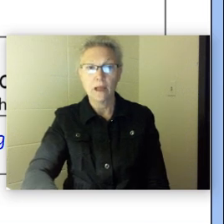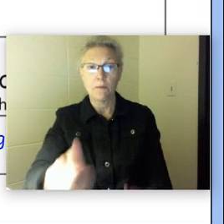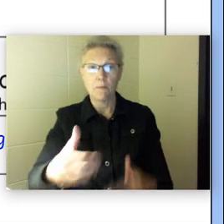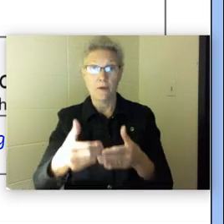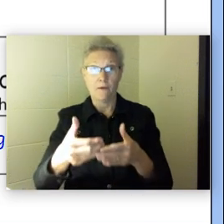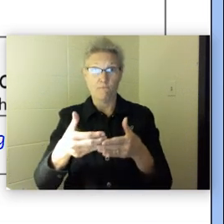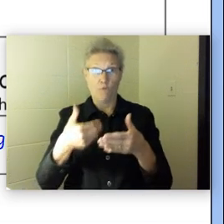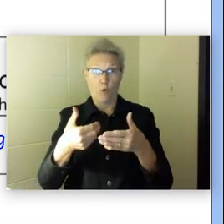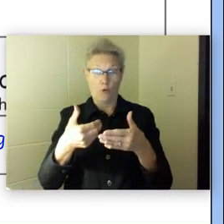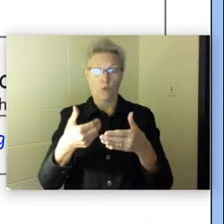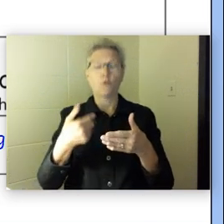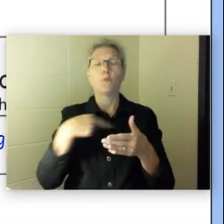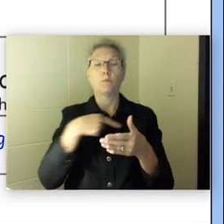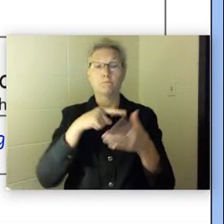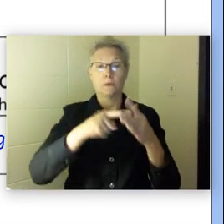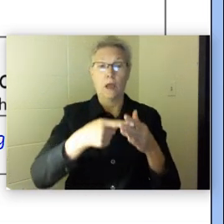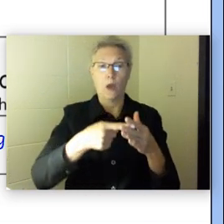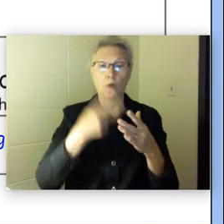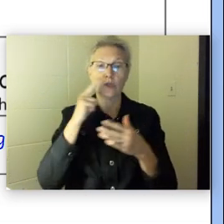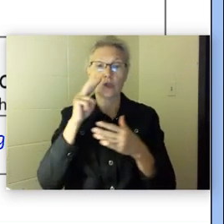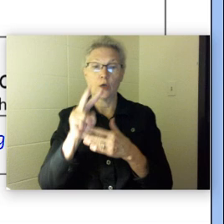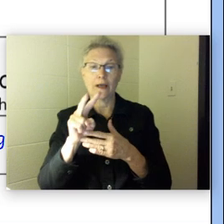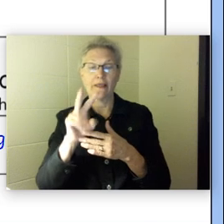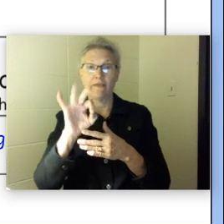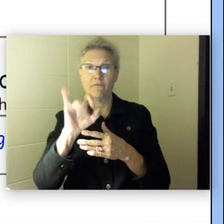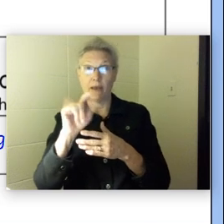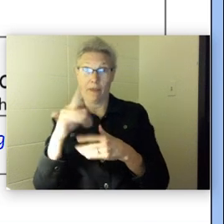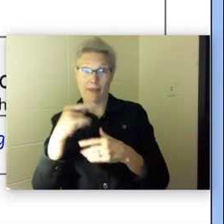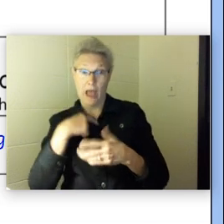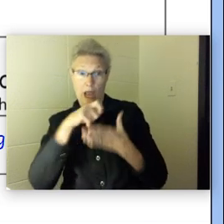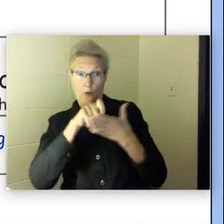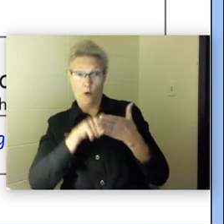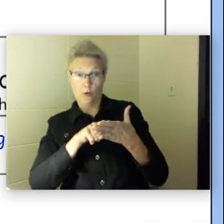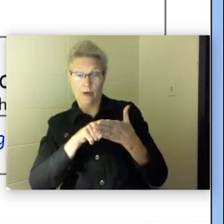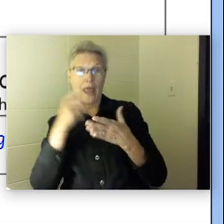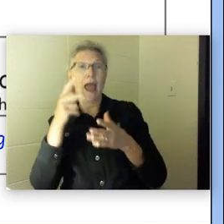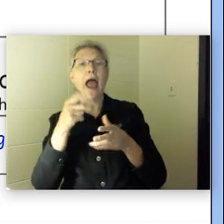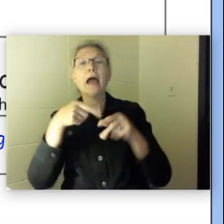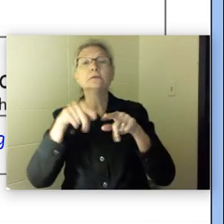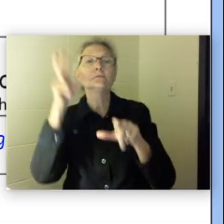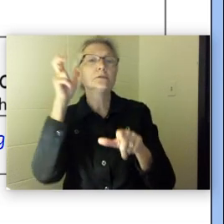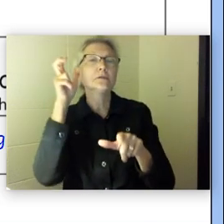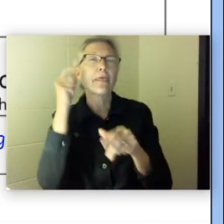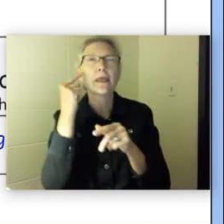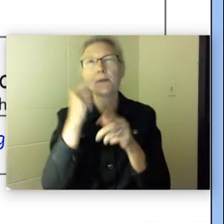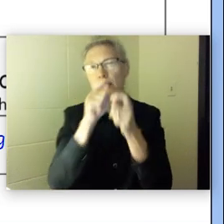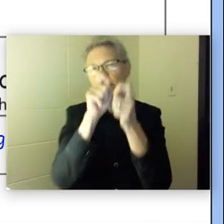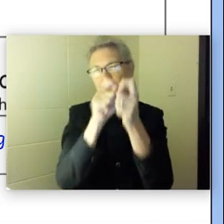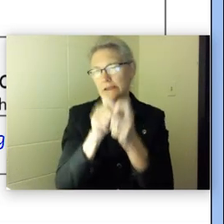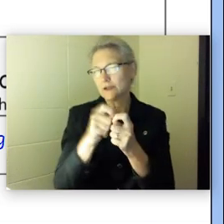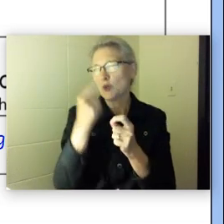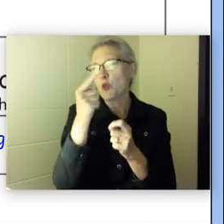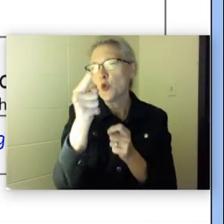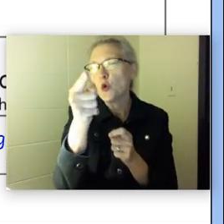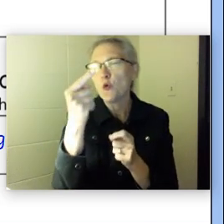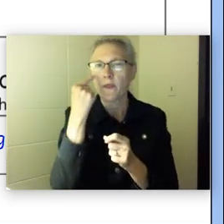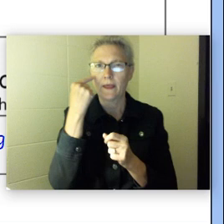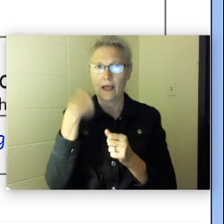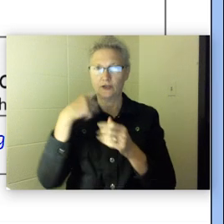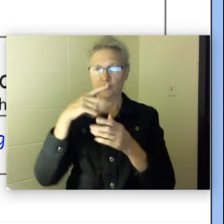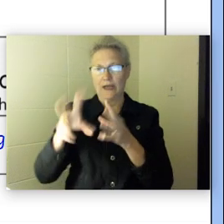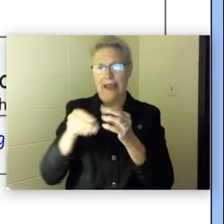Before we begin, I want us to take a look at the fable that I wrote. As you listen, think about details you think I should add in my writing